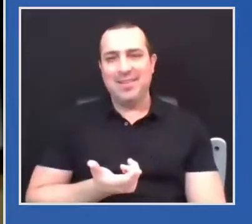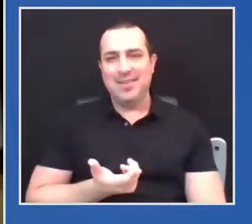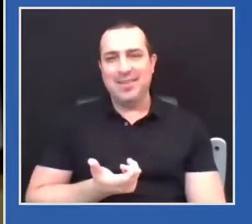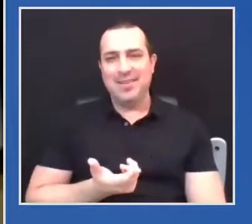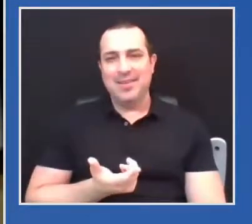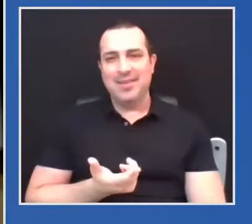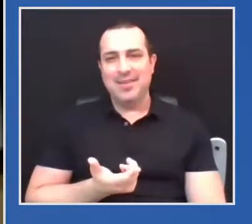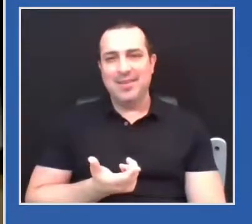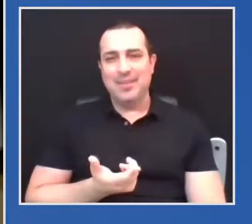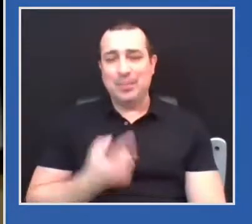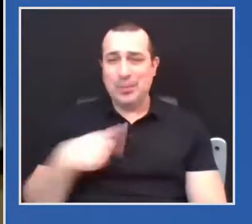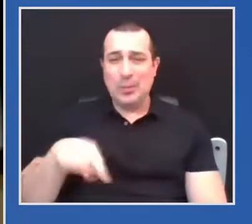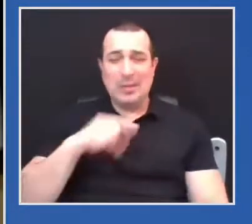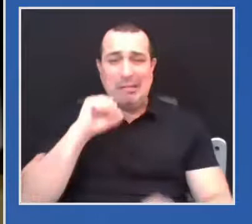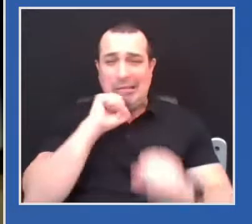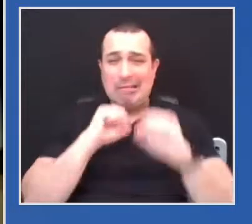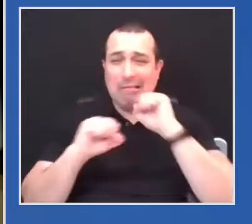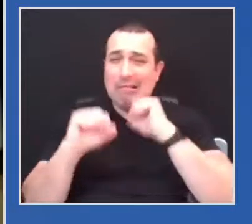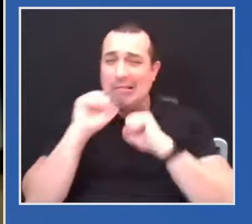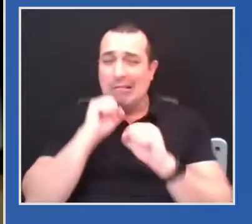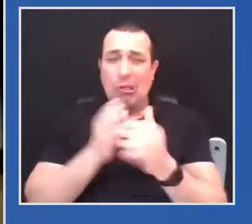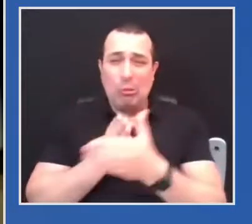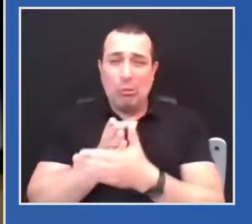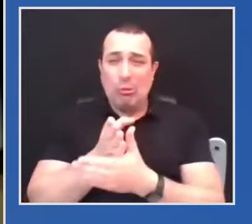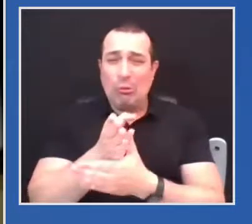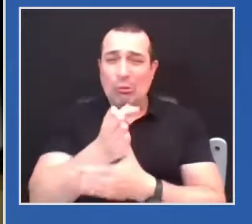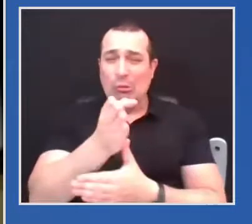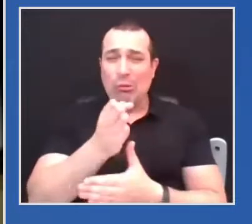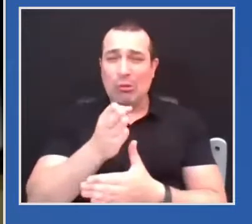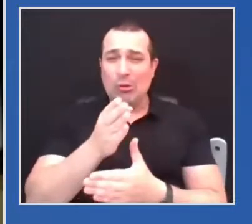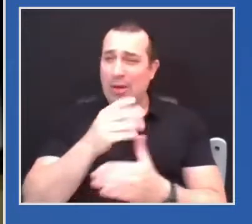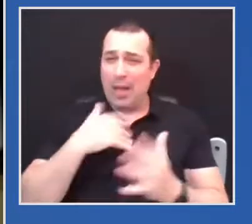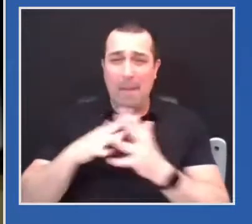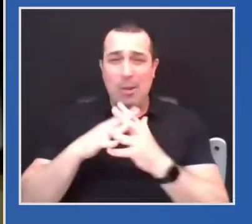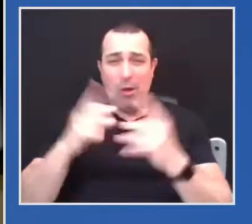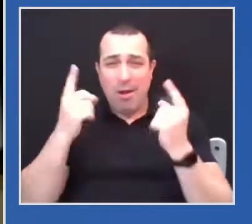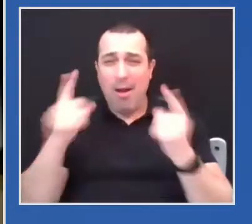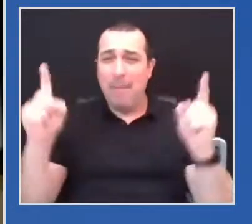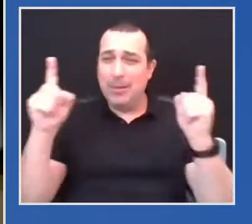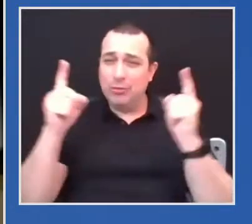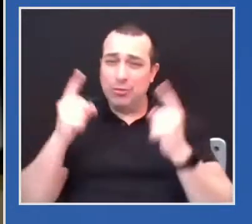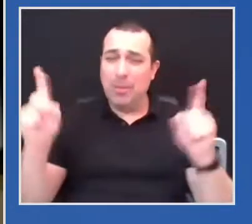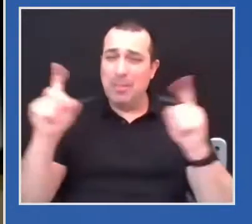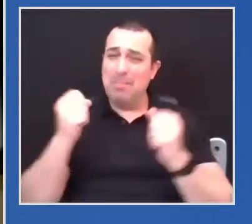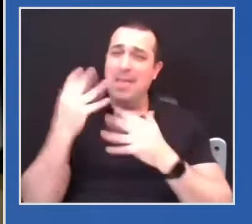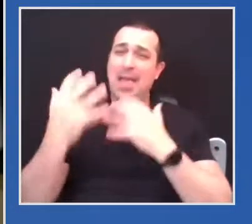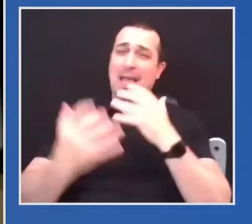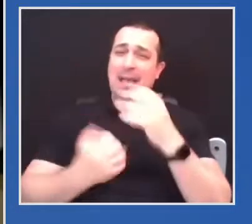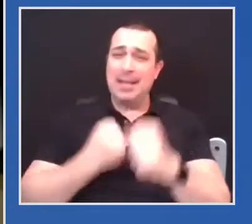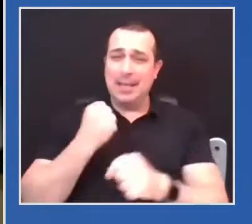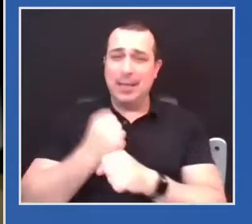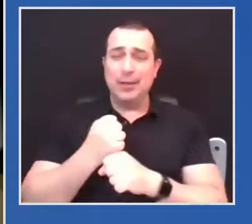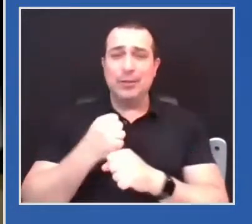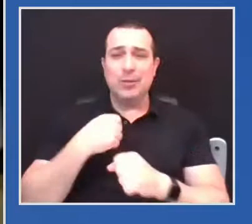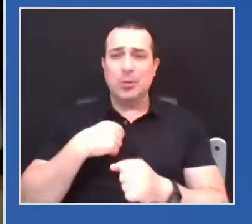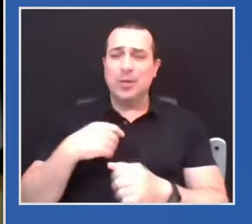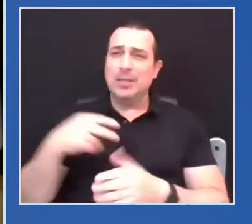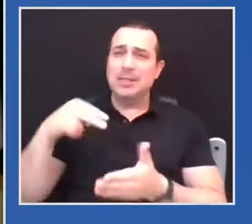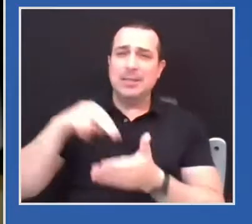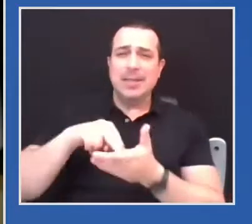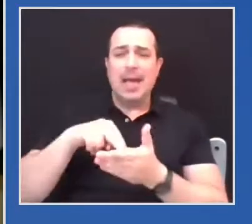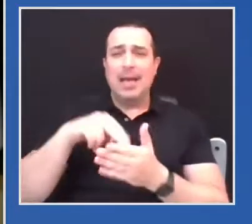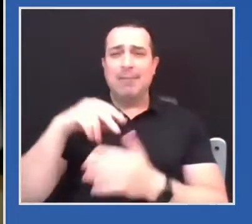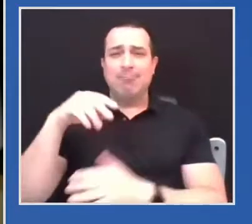through, all America's accomplished, all the years that we've stood as a beacon to the world, we cannot